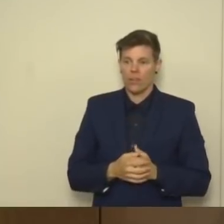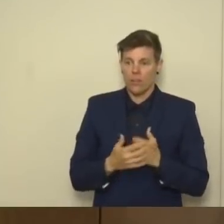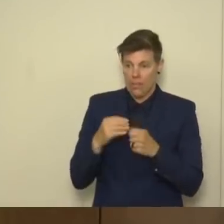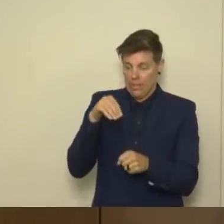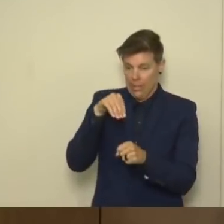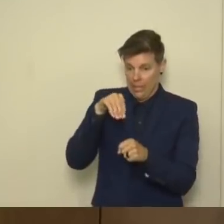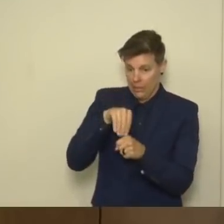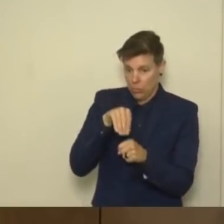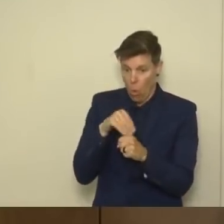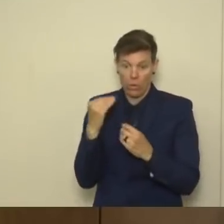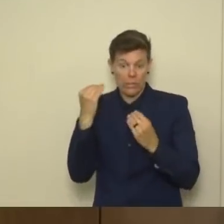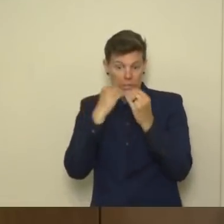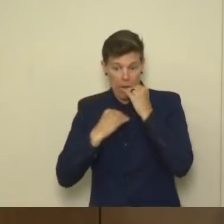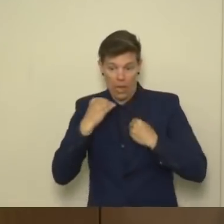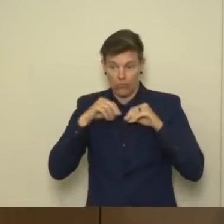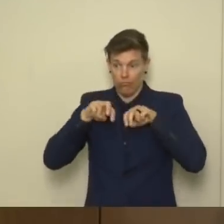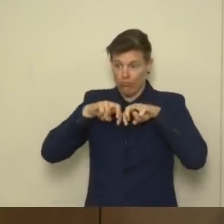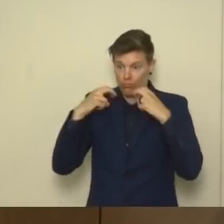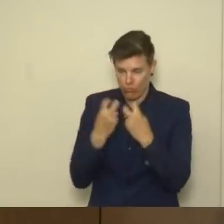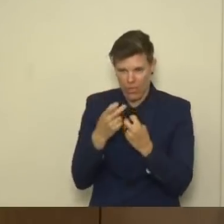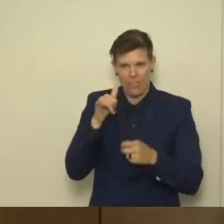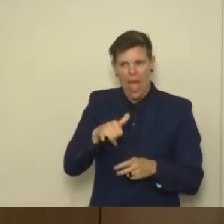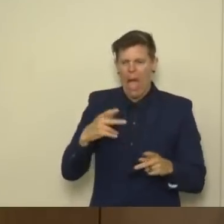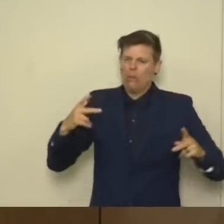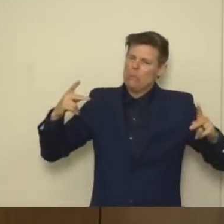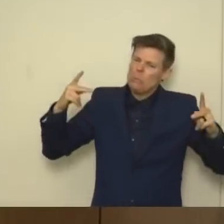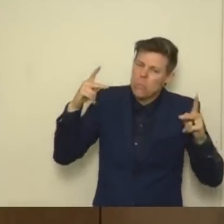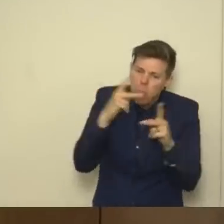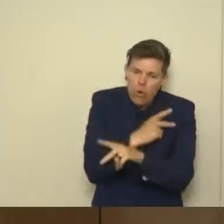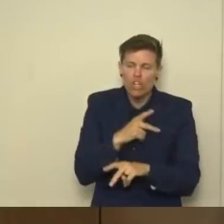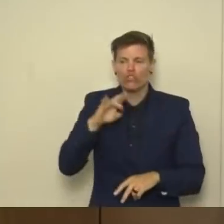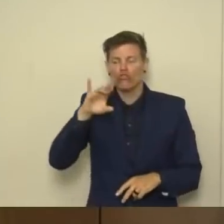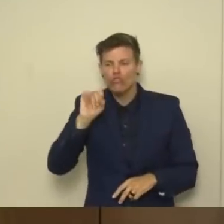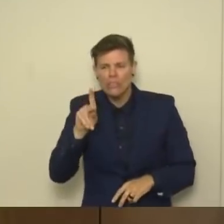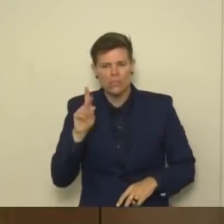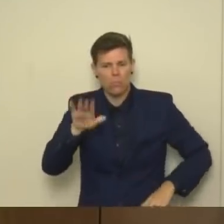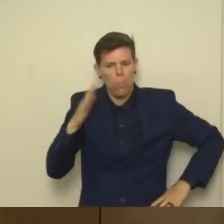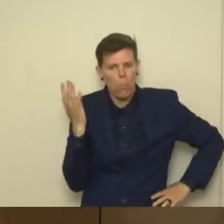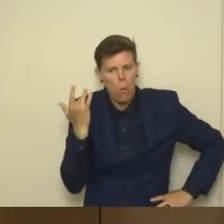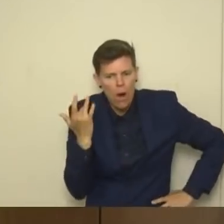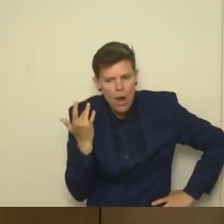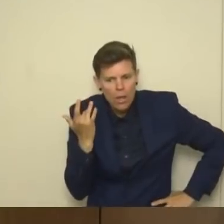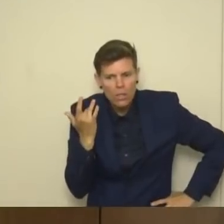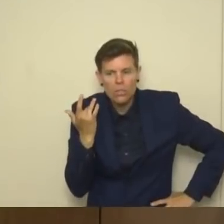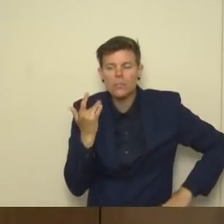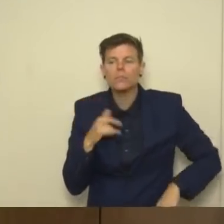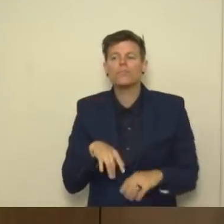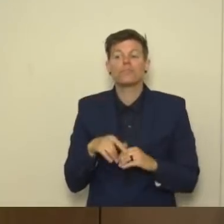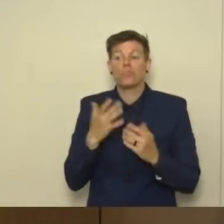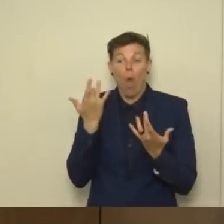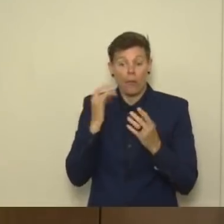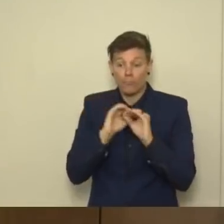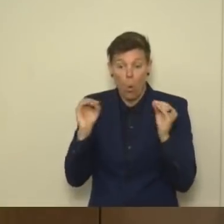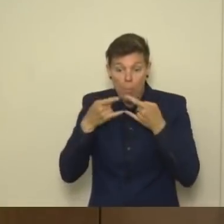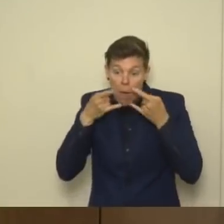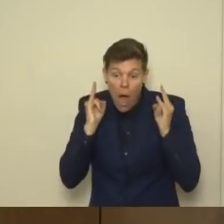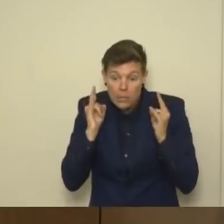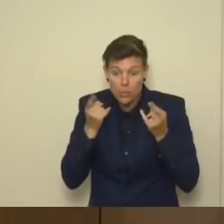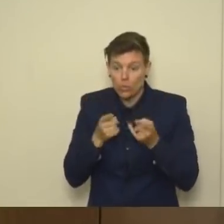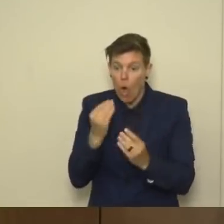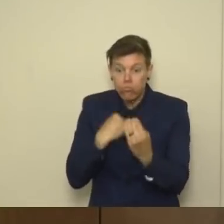activity, poses the biggest risk. And why are restaurants the biggest risk? Because you can't wear a mask while you're eating.